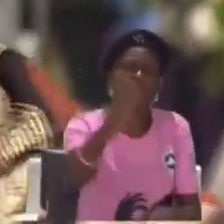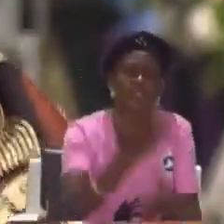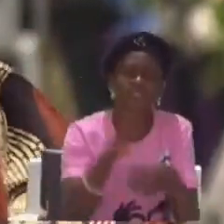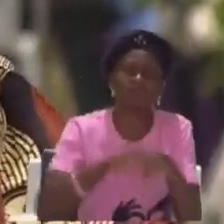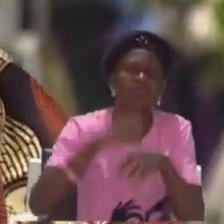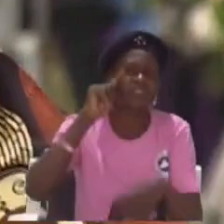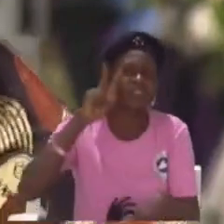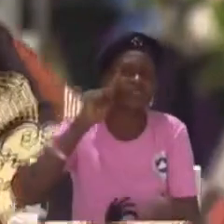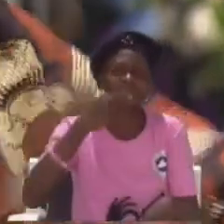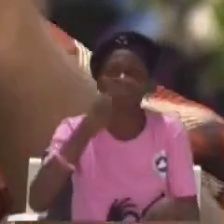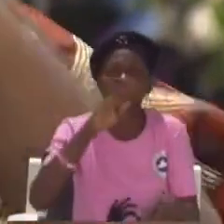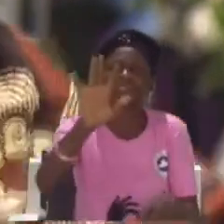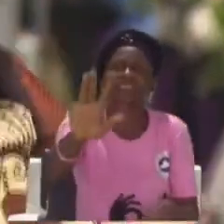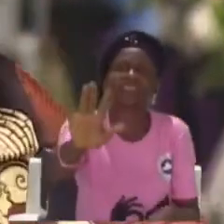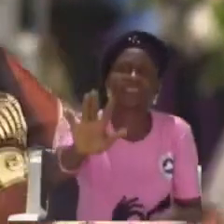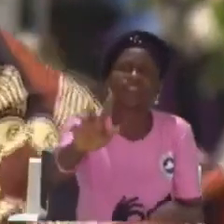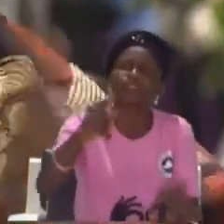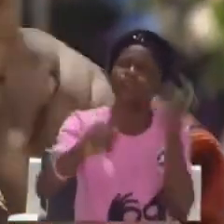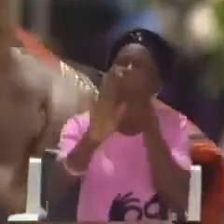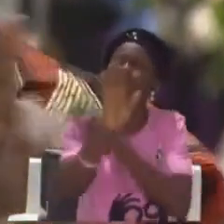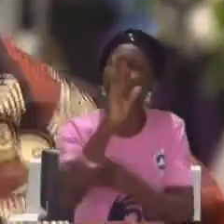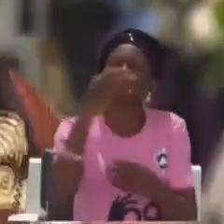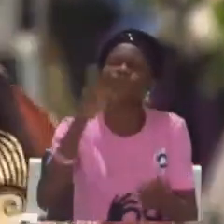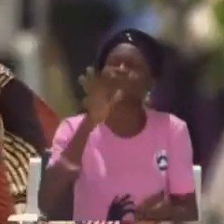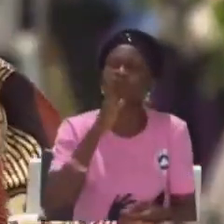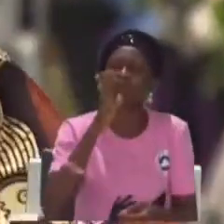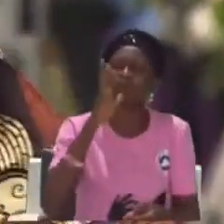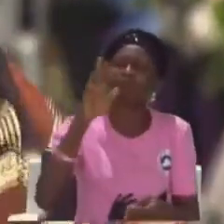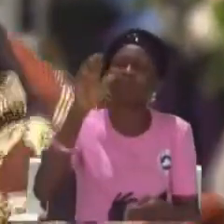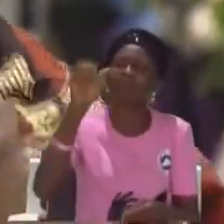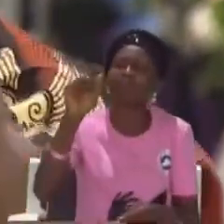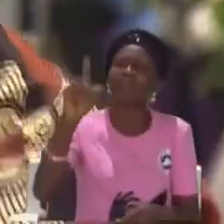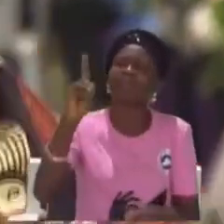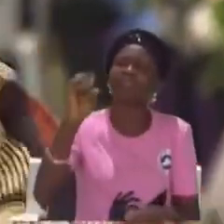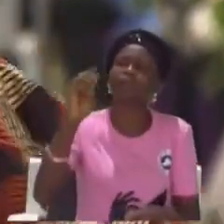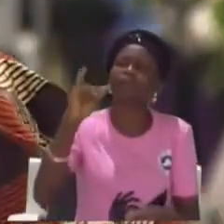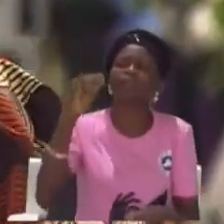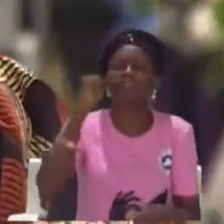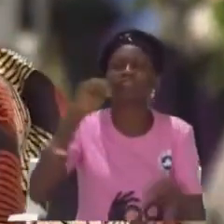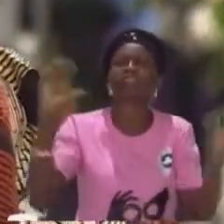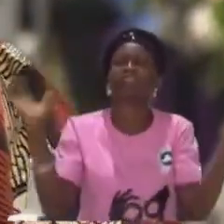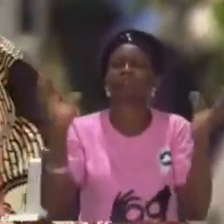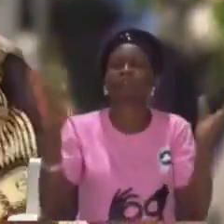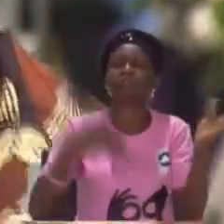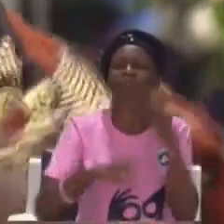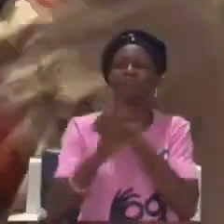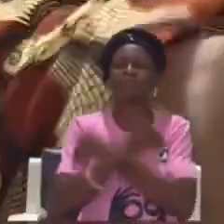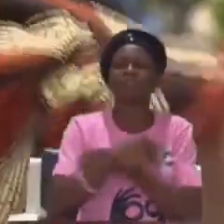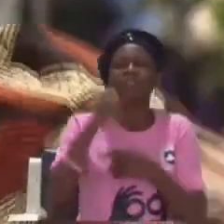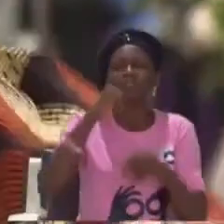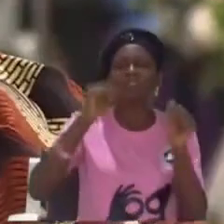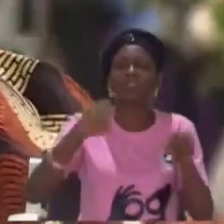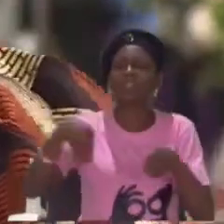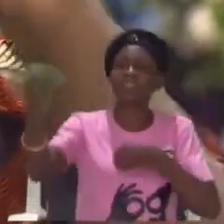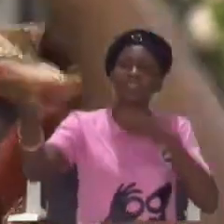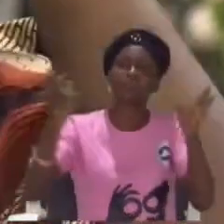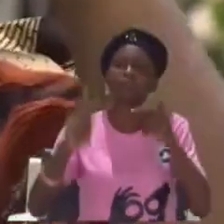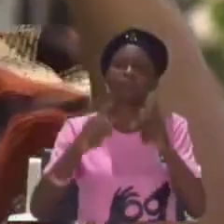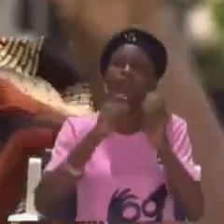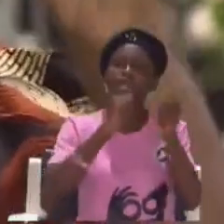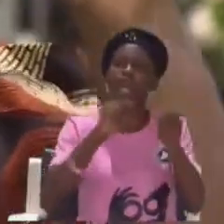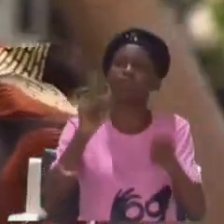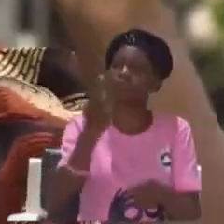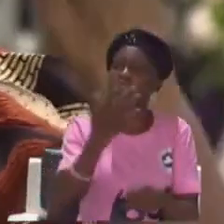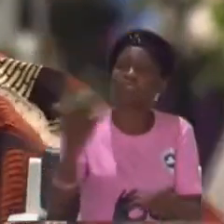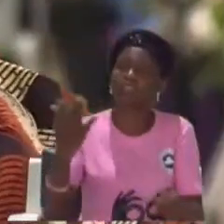and said, you God of Mama Adeboye, she's celebrating birthday. She can give people gifts. The only gift